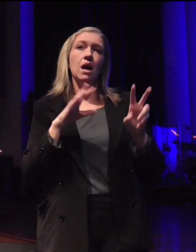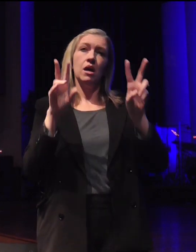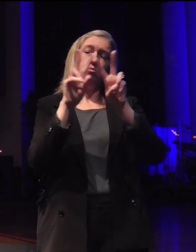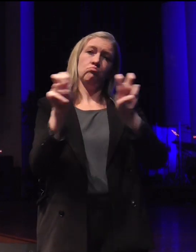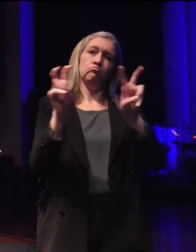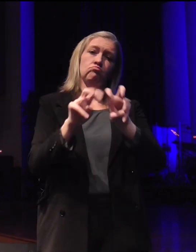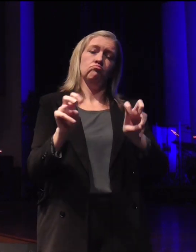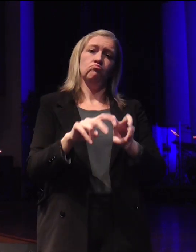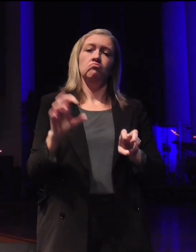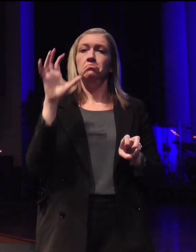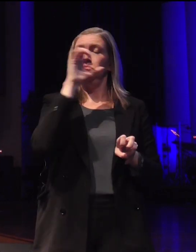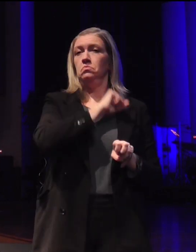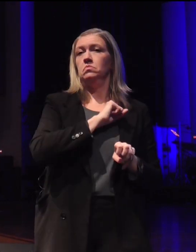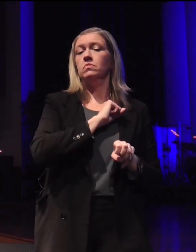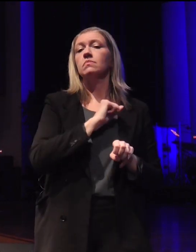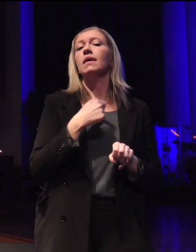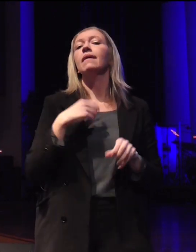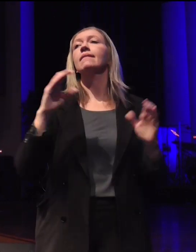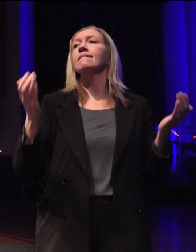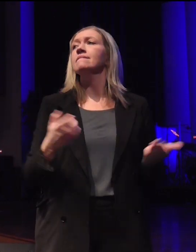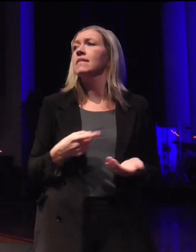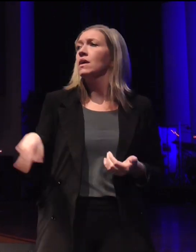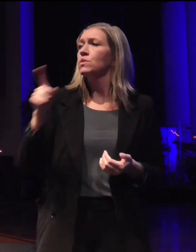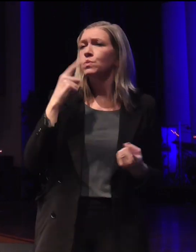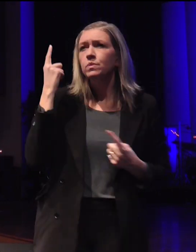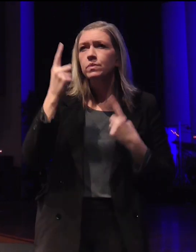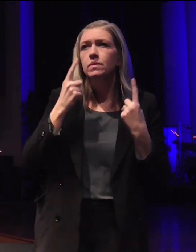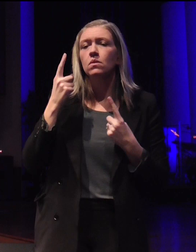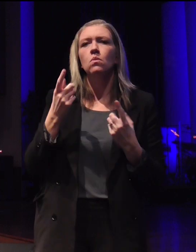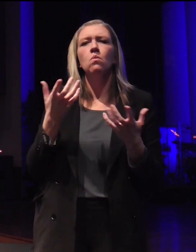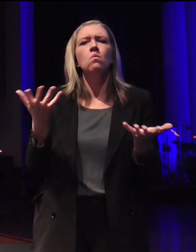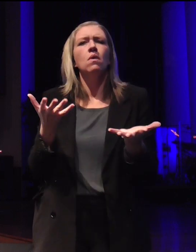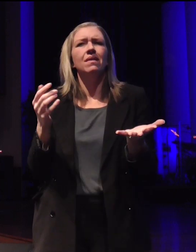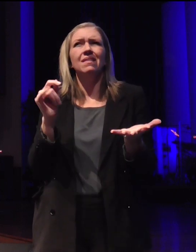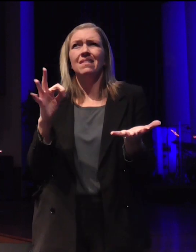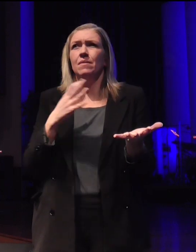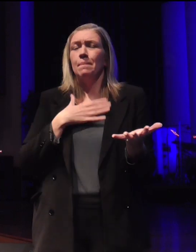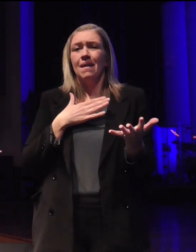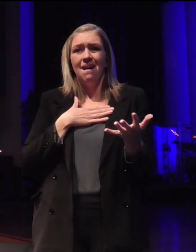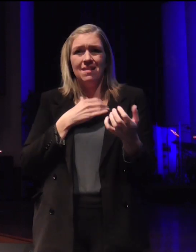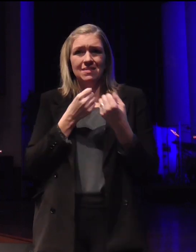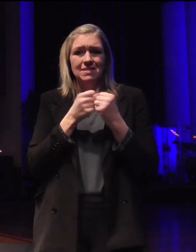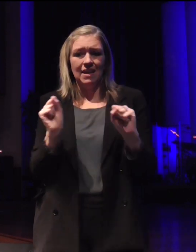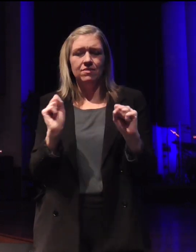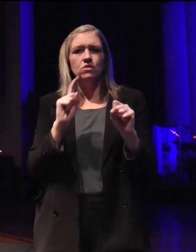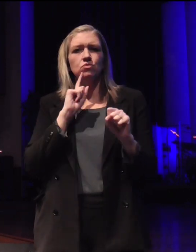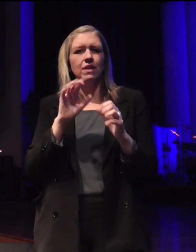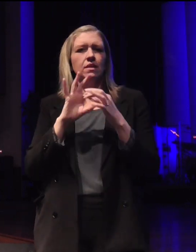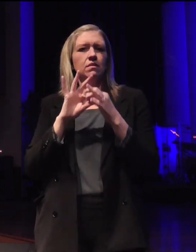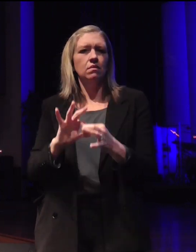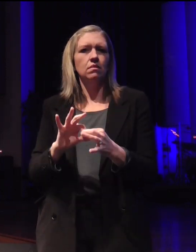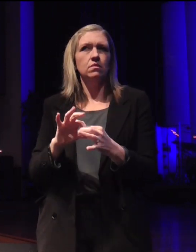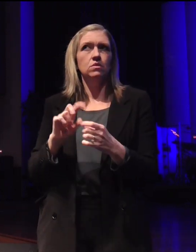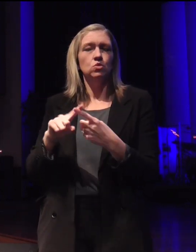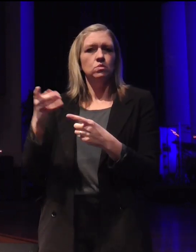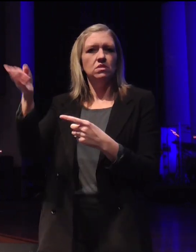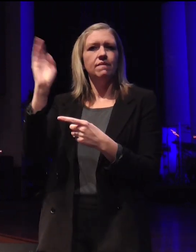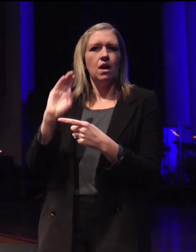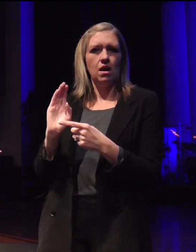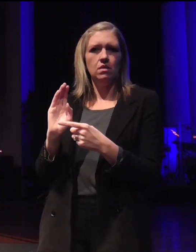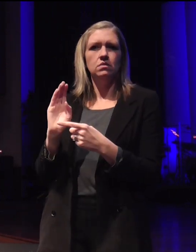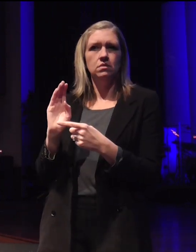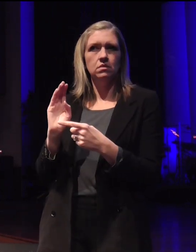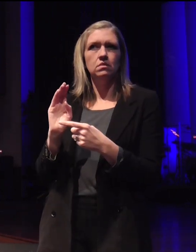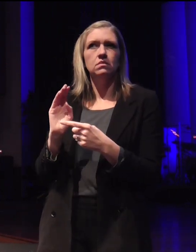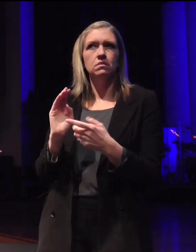I invite us to consider, what if my safety is really sourced by my connection to the divine? What if